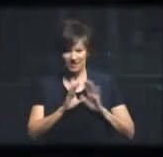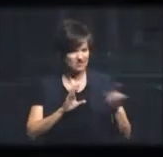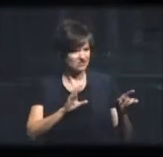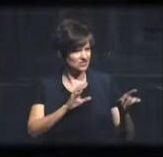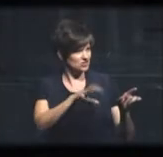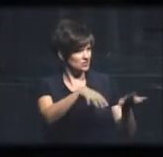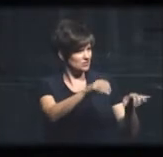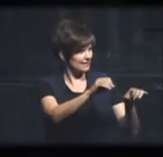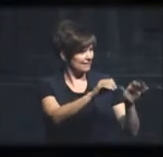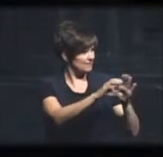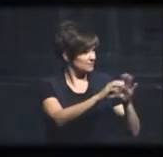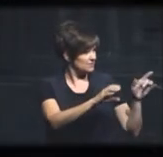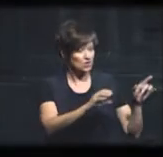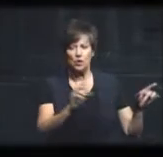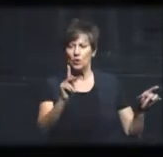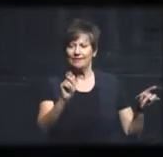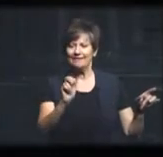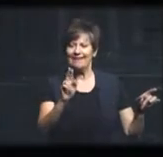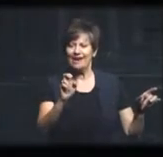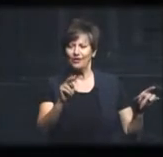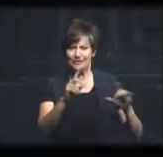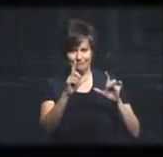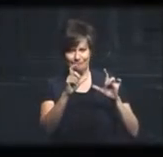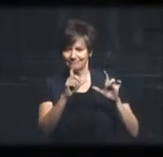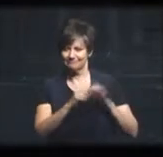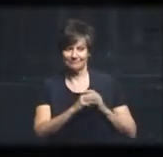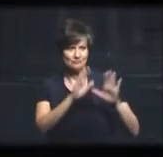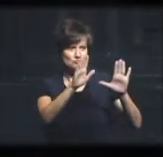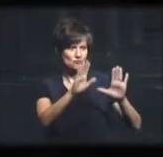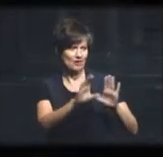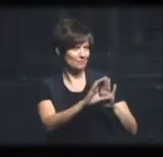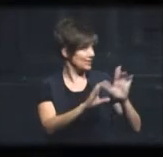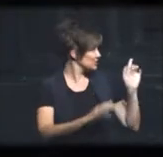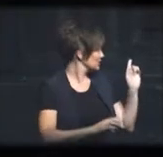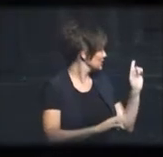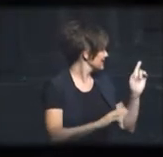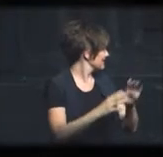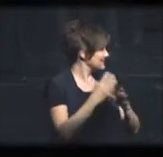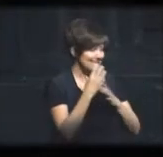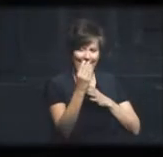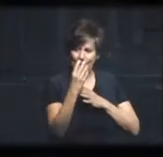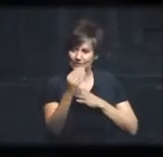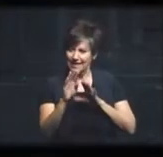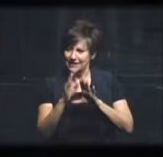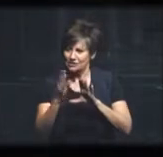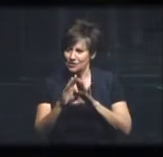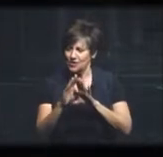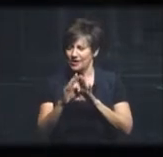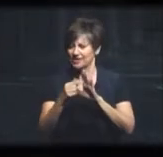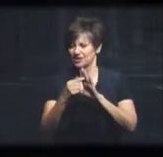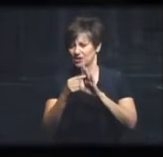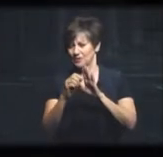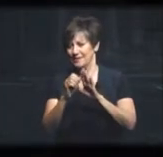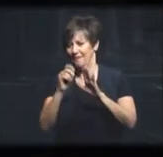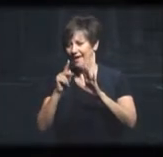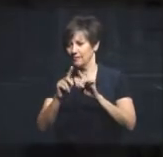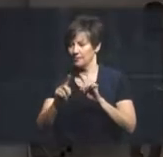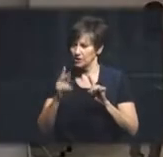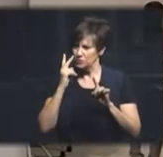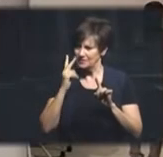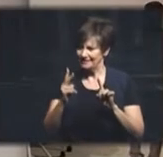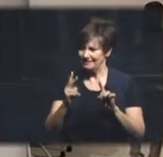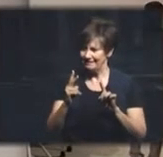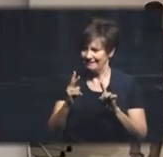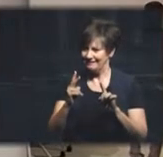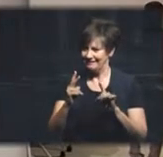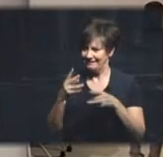picture? It was Karen. Oh, Karen, great picture. This is the outside door, and it's just reflecting back. But you can see the initials